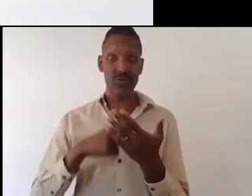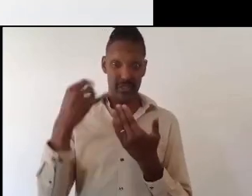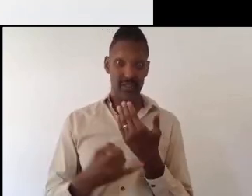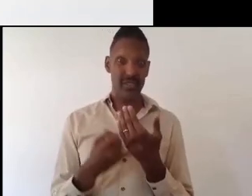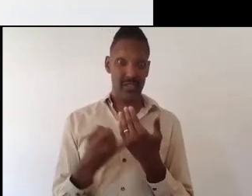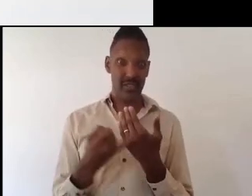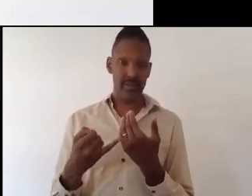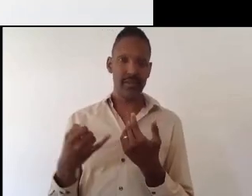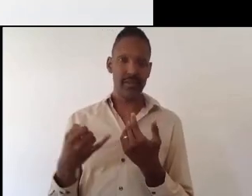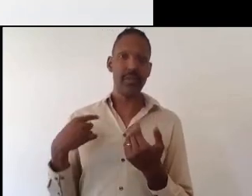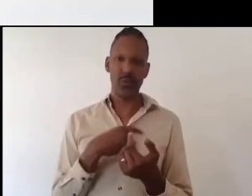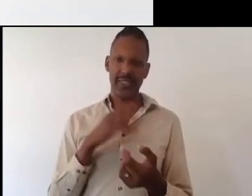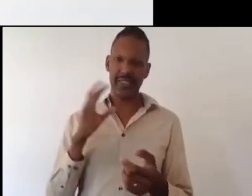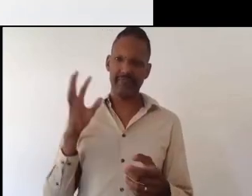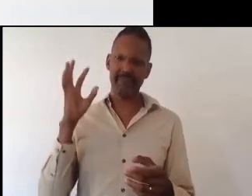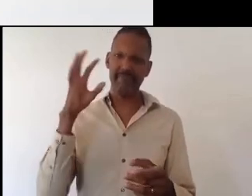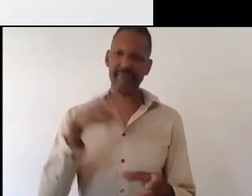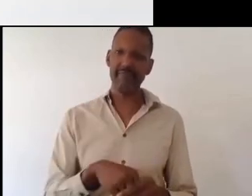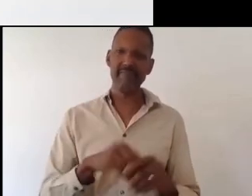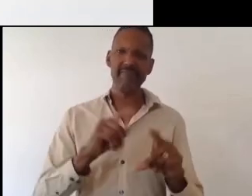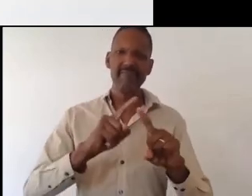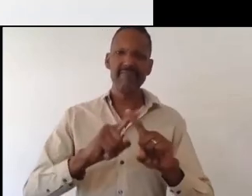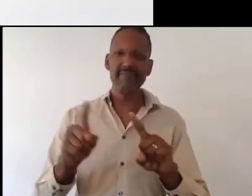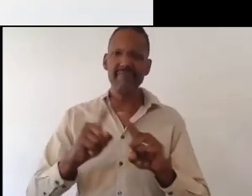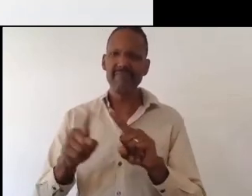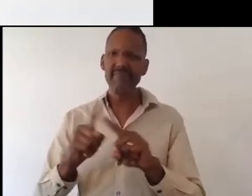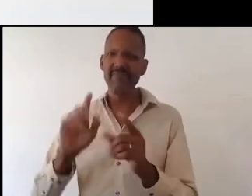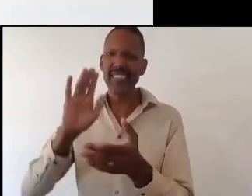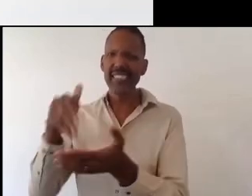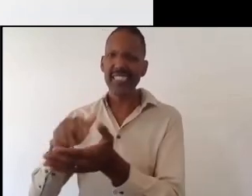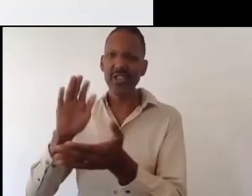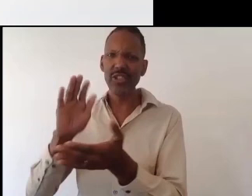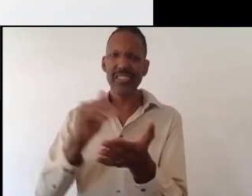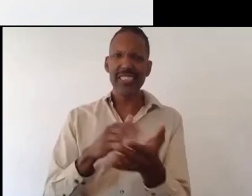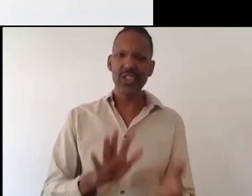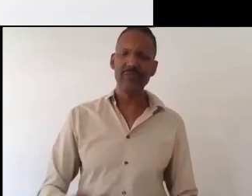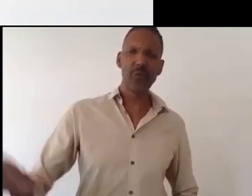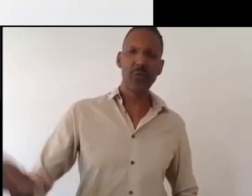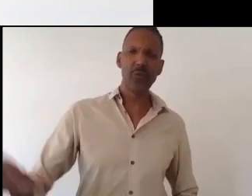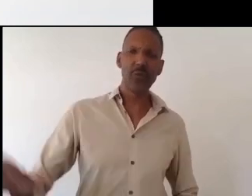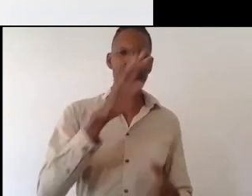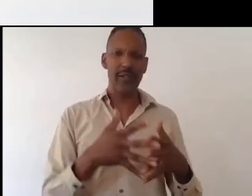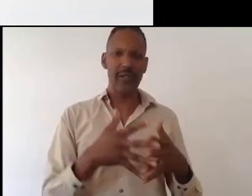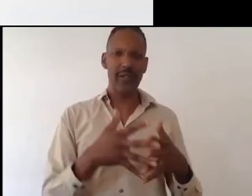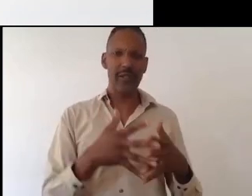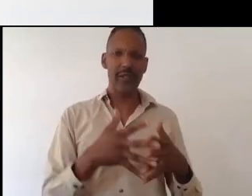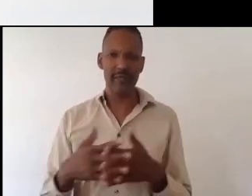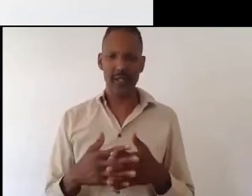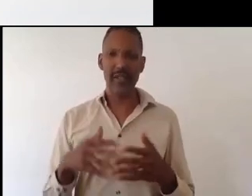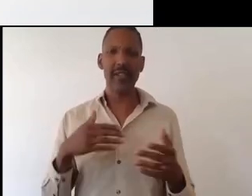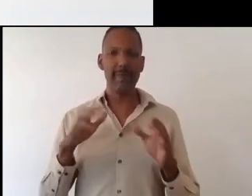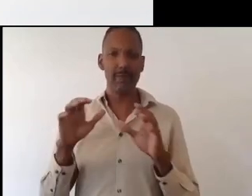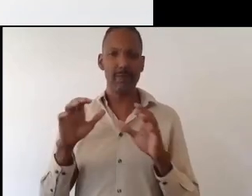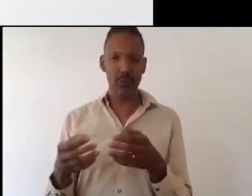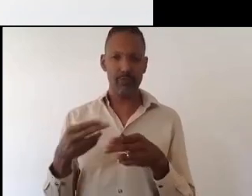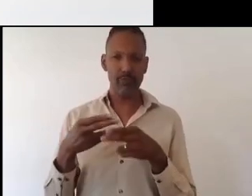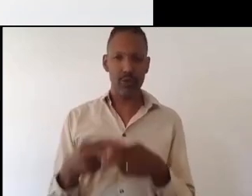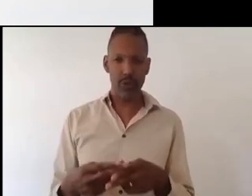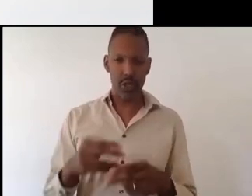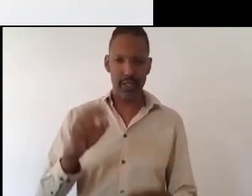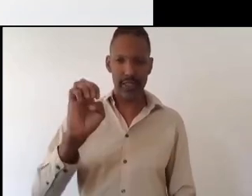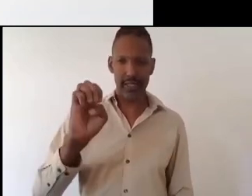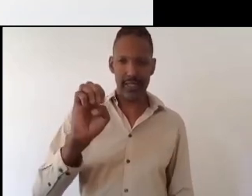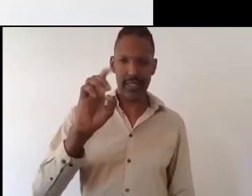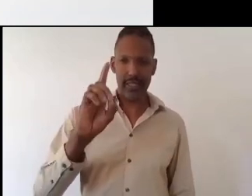a network called Educare. If you just type in Educare Our Schools, you'll see all the schools that are